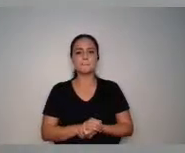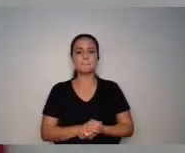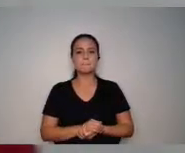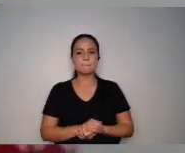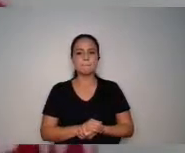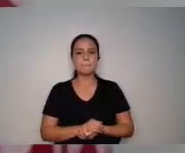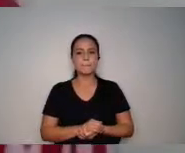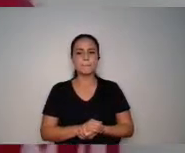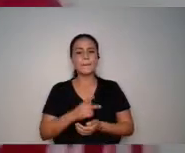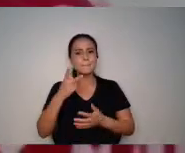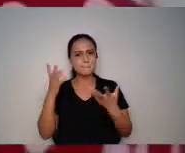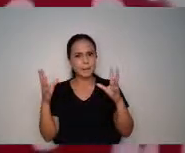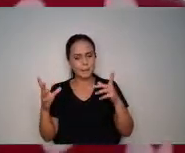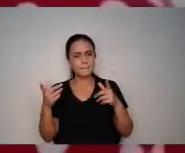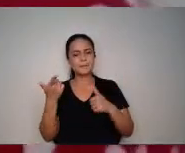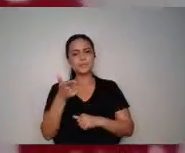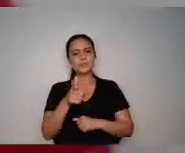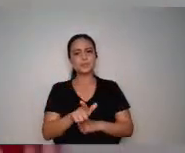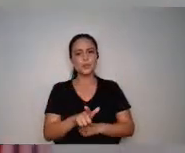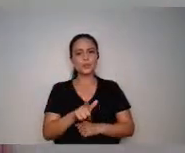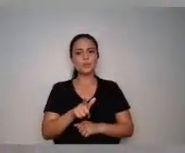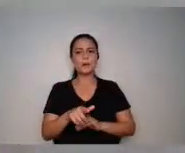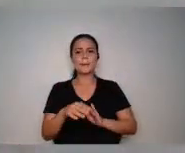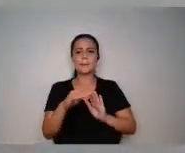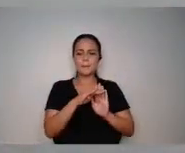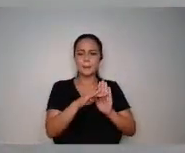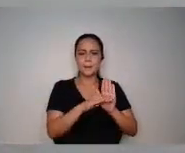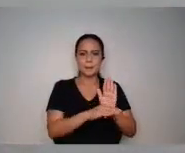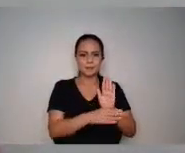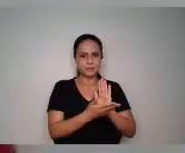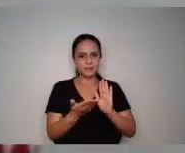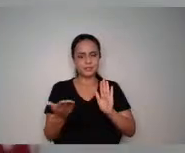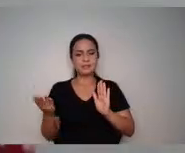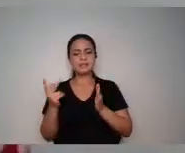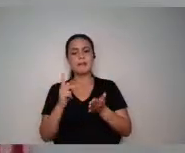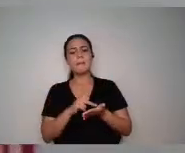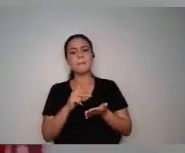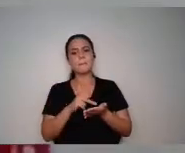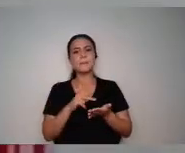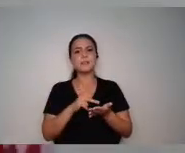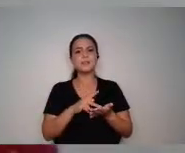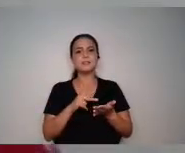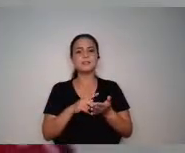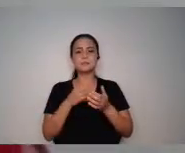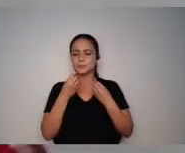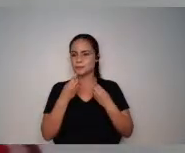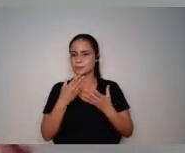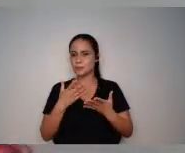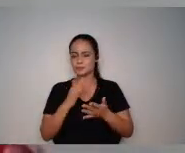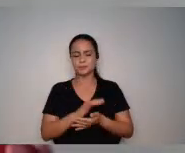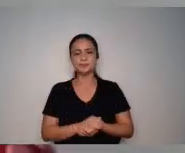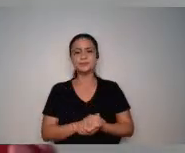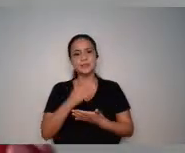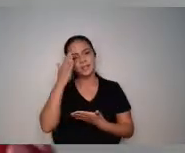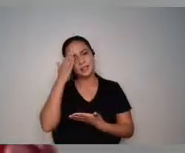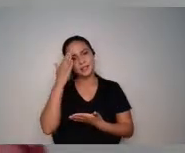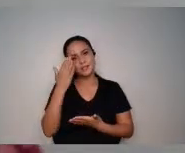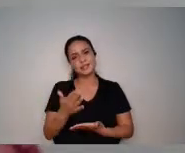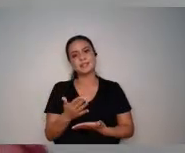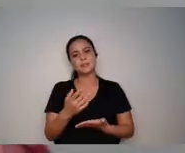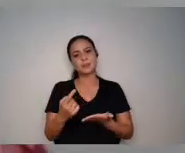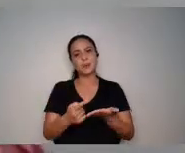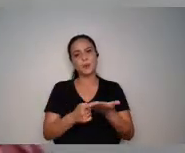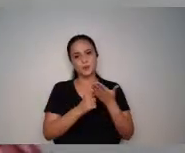perspective, considering the health of workers, or workers' health, it's extremely important. And I